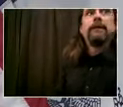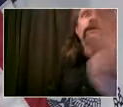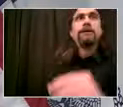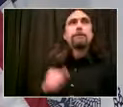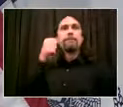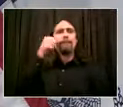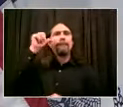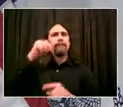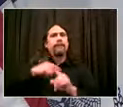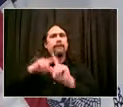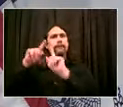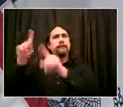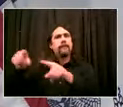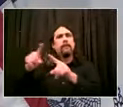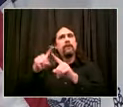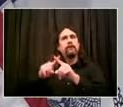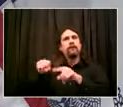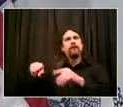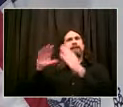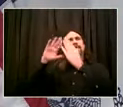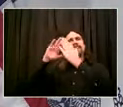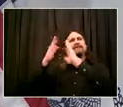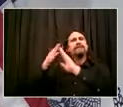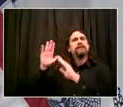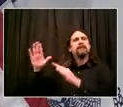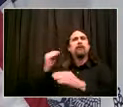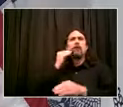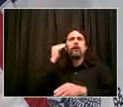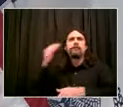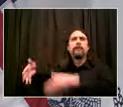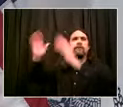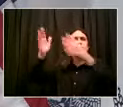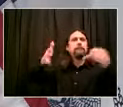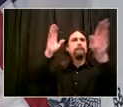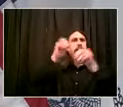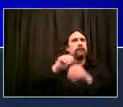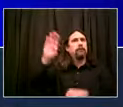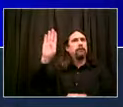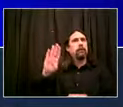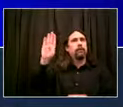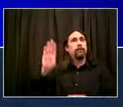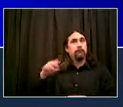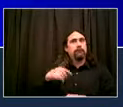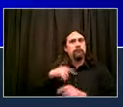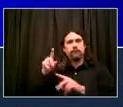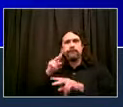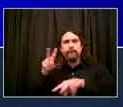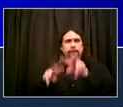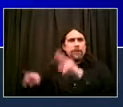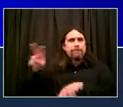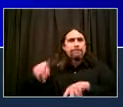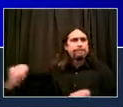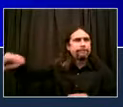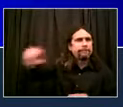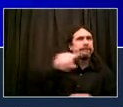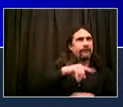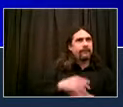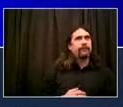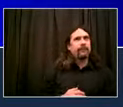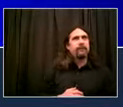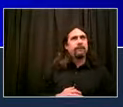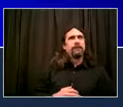with Congressmember Nydia Velasquez and resident leaders and community members, all united to make sure that people